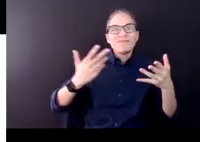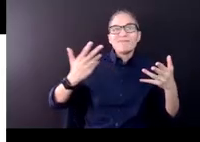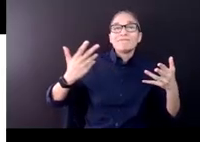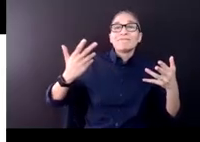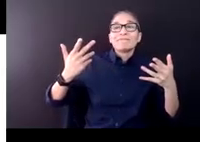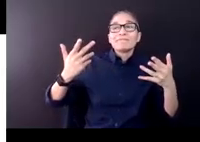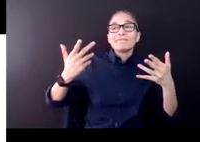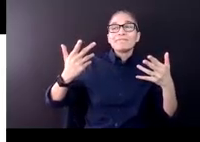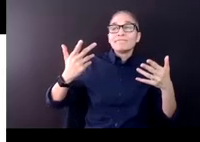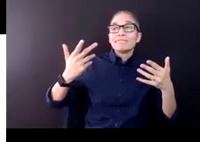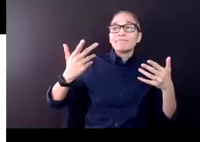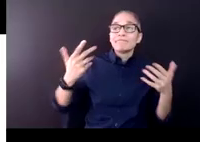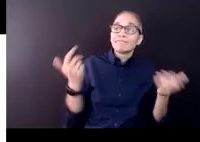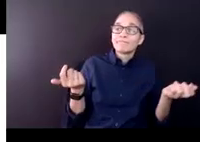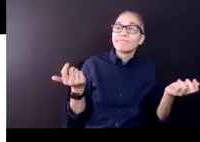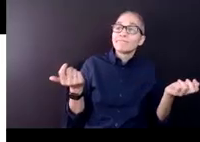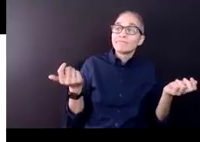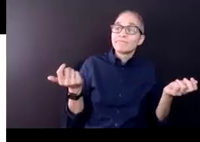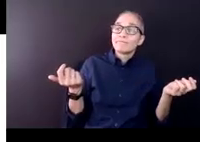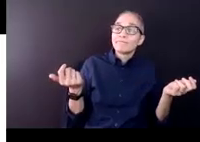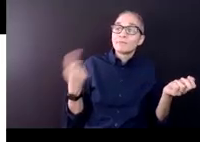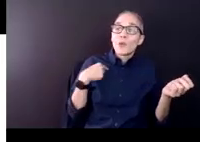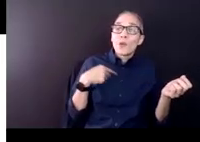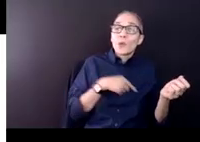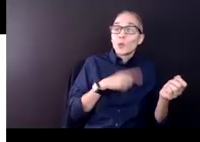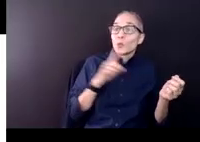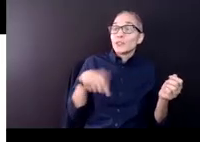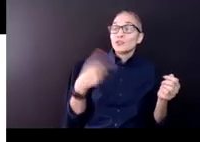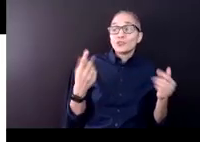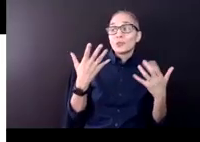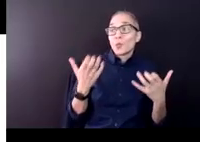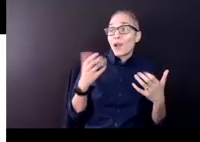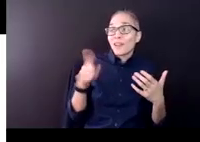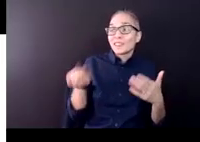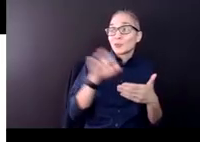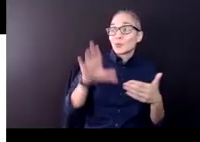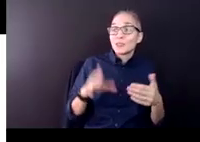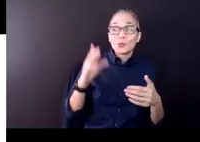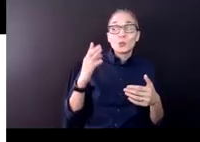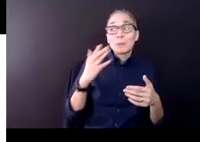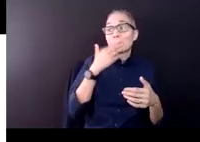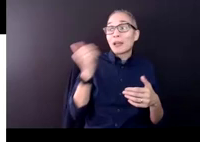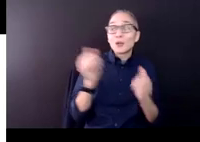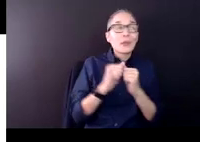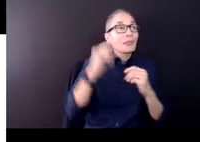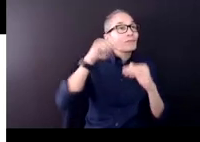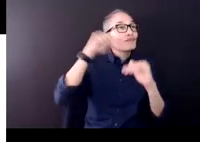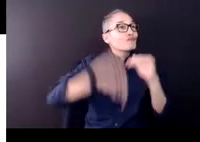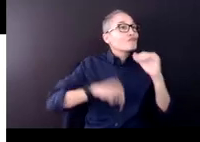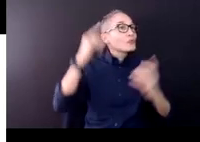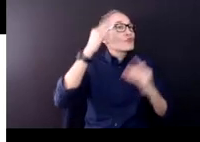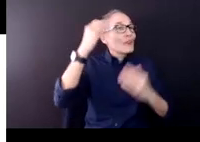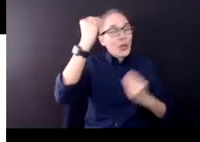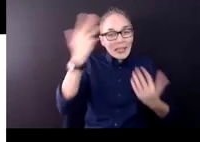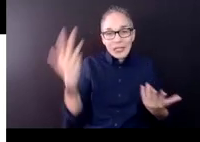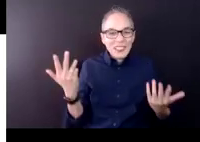what we're really wanting is just for students to be better critical thinkers. And we have a great track